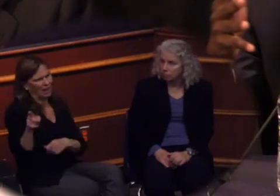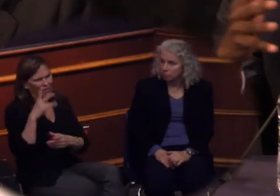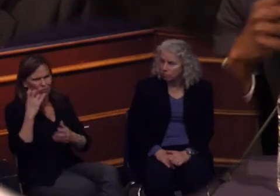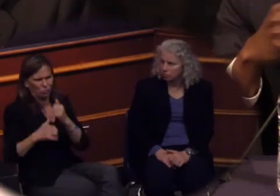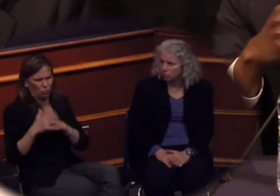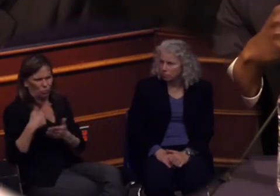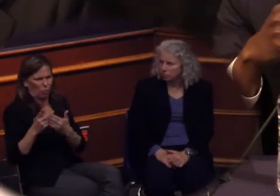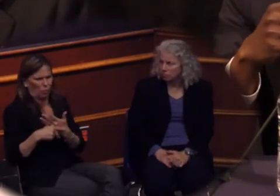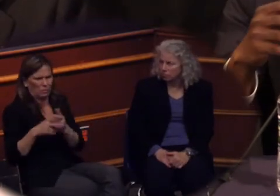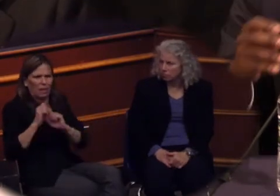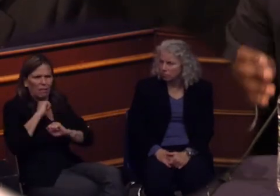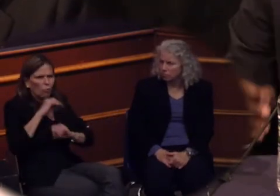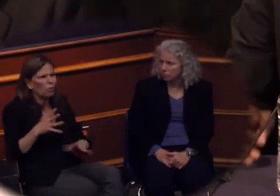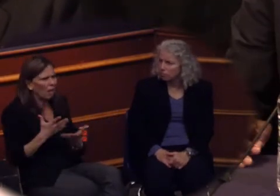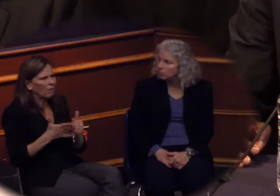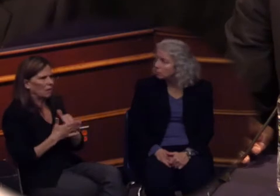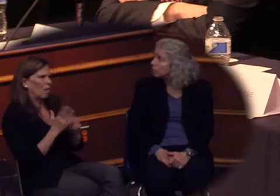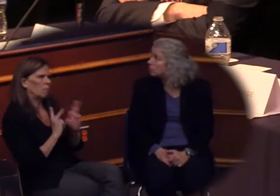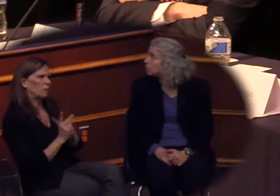do nothing to help people.